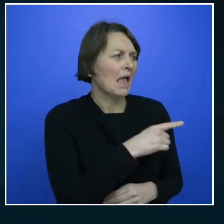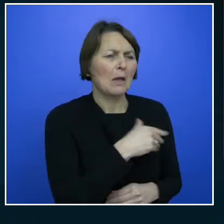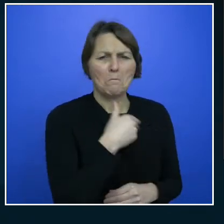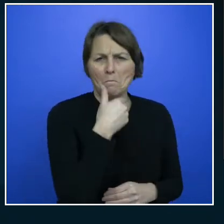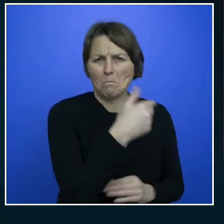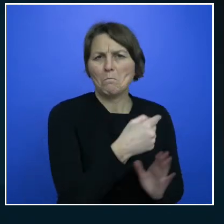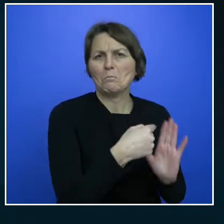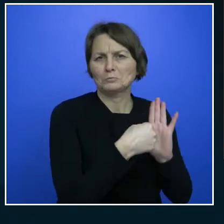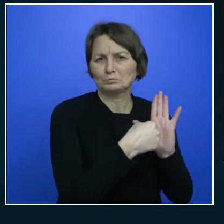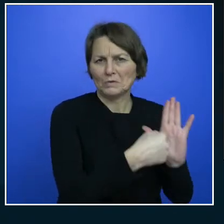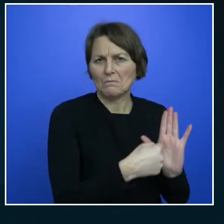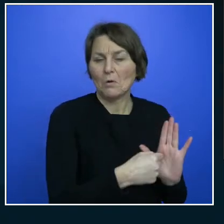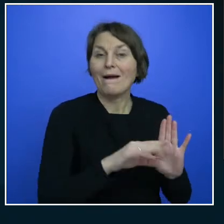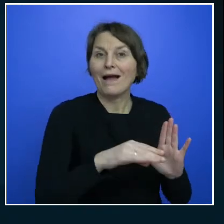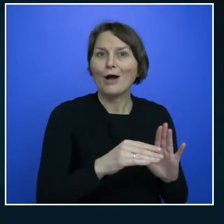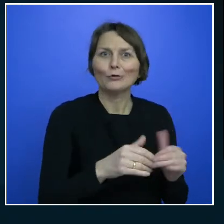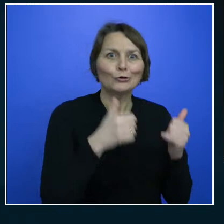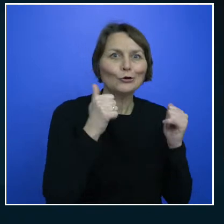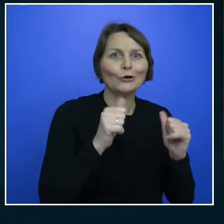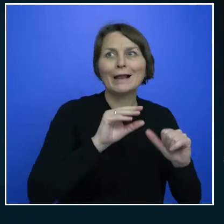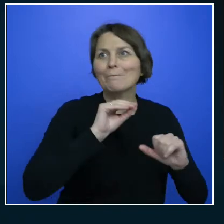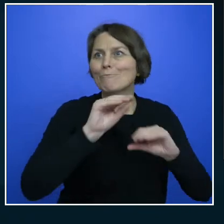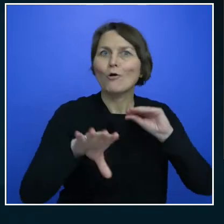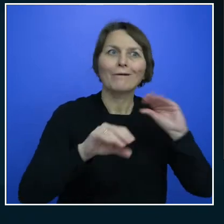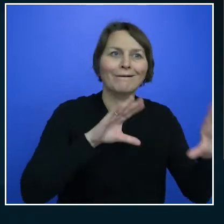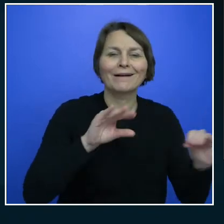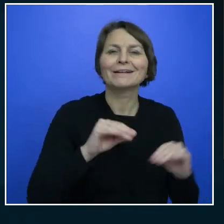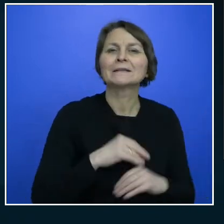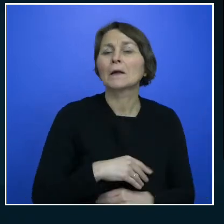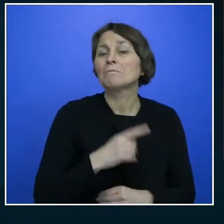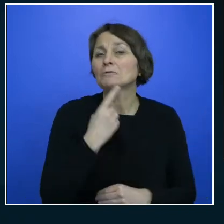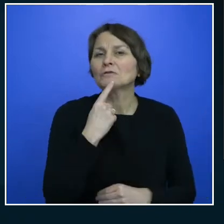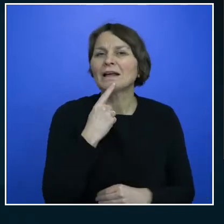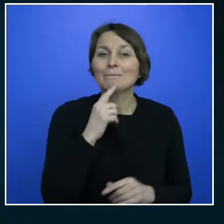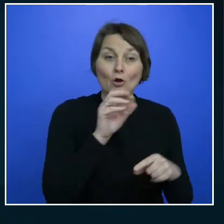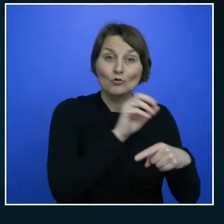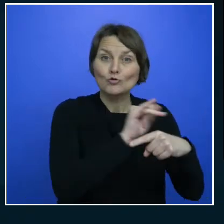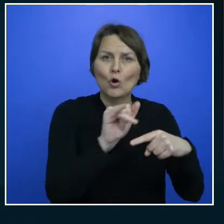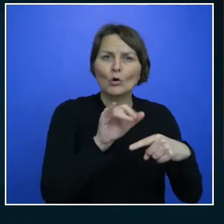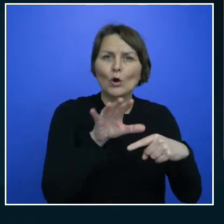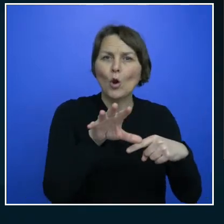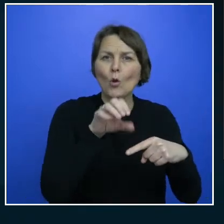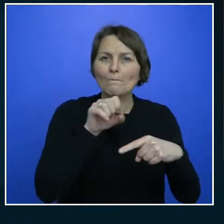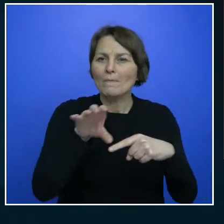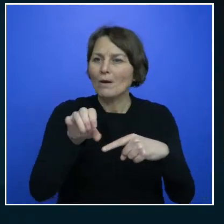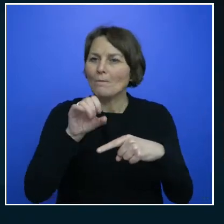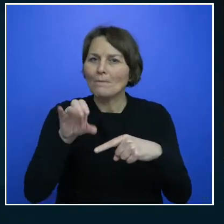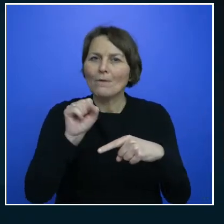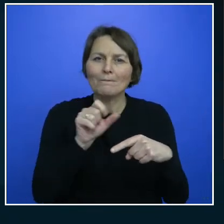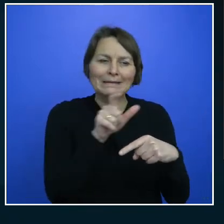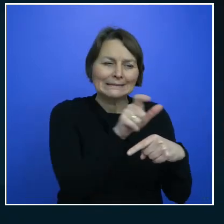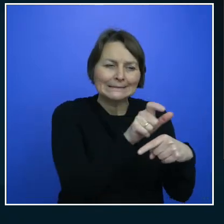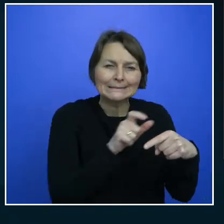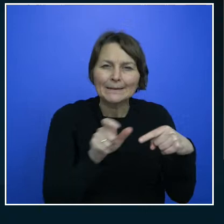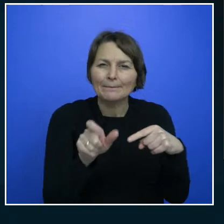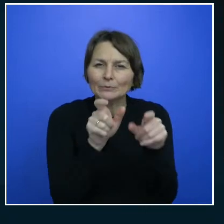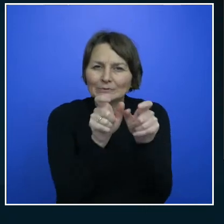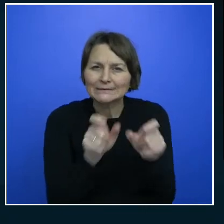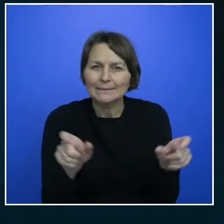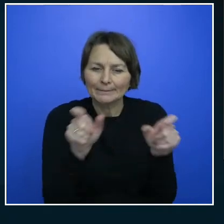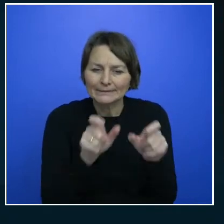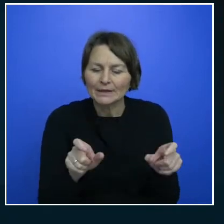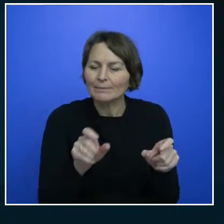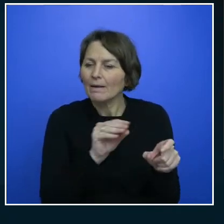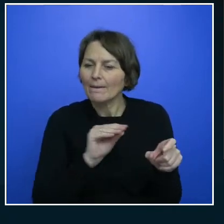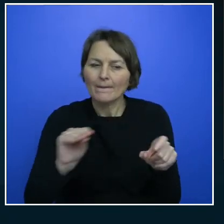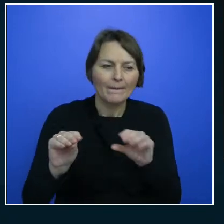which allows you to extract pieces of those code and put them into separate files, separate modular files to reuse them in other projects or in